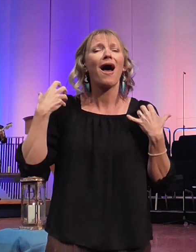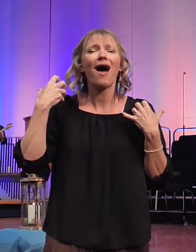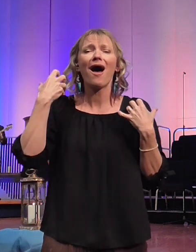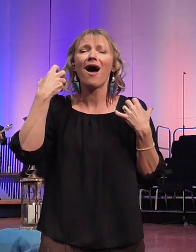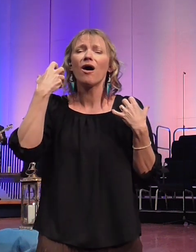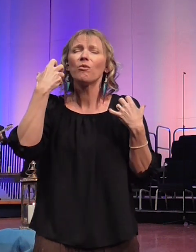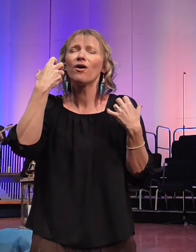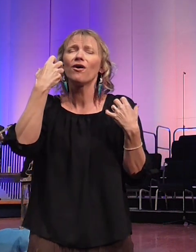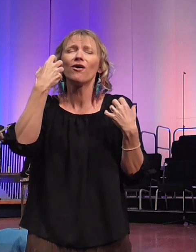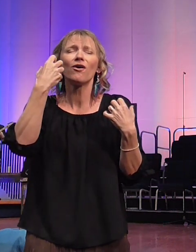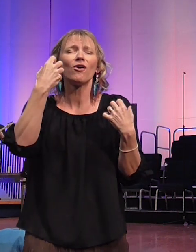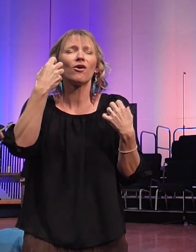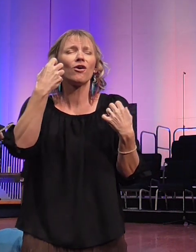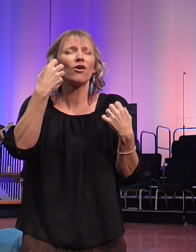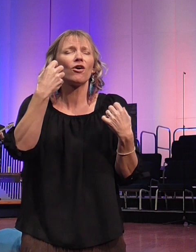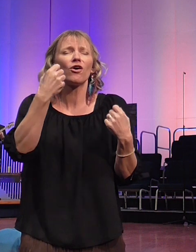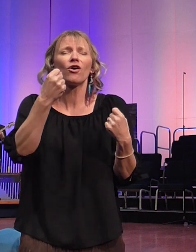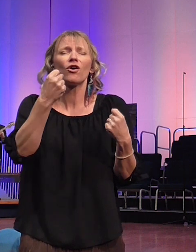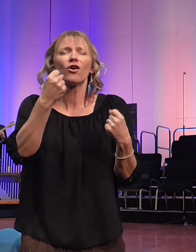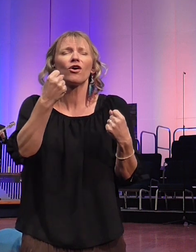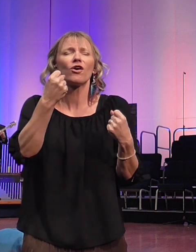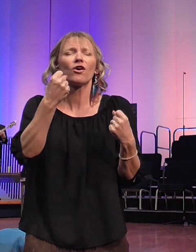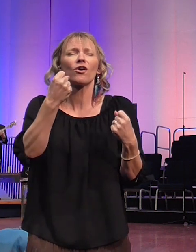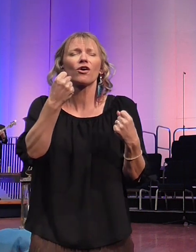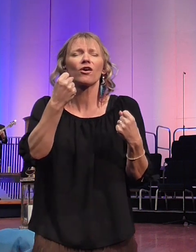one power.